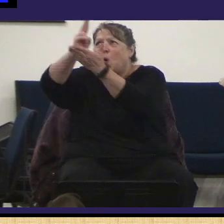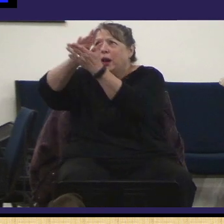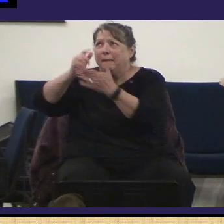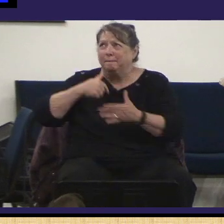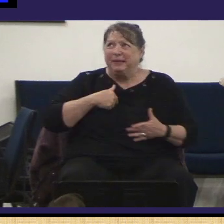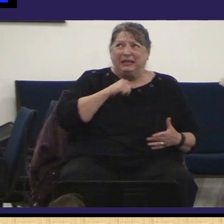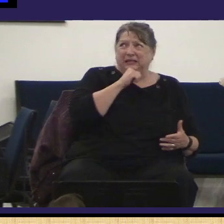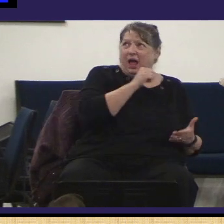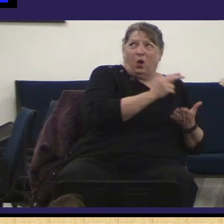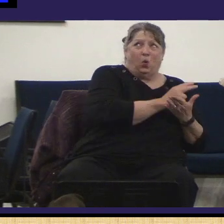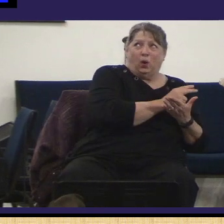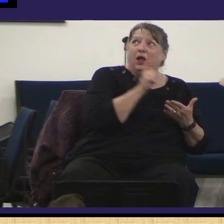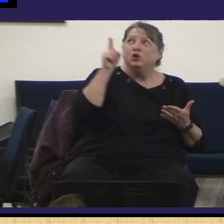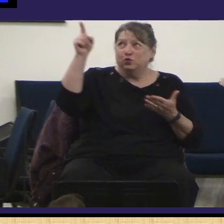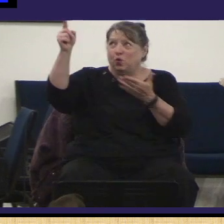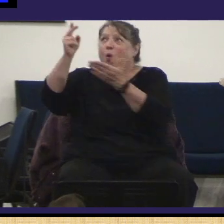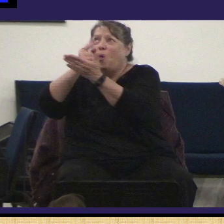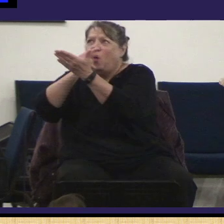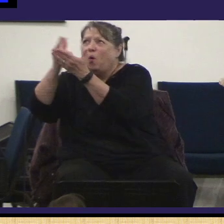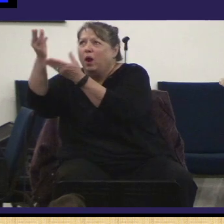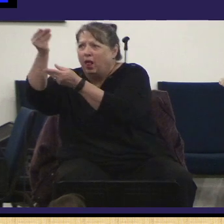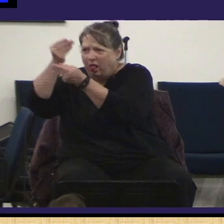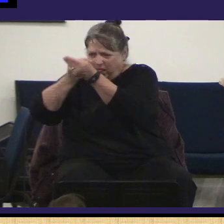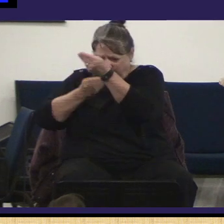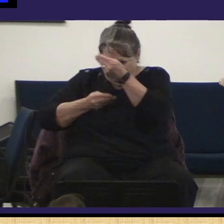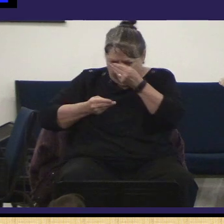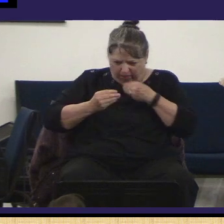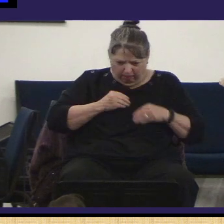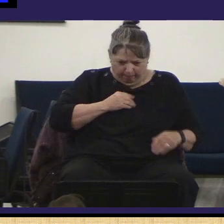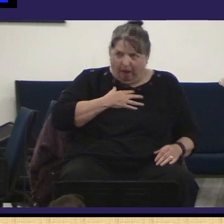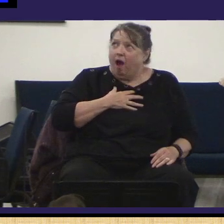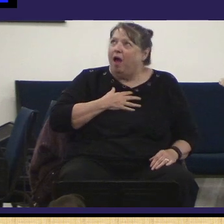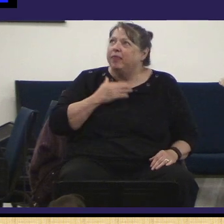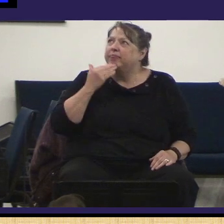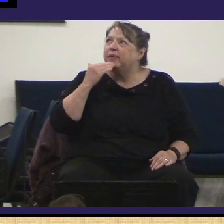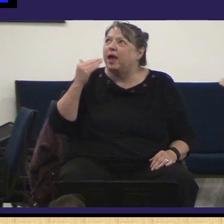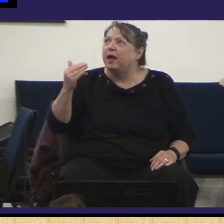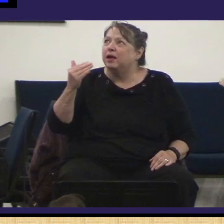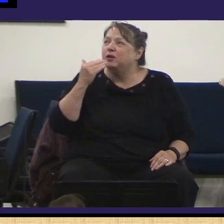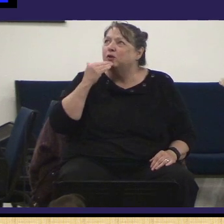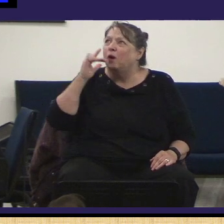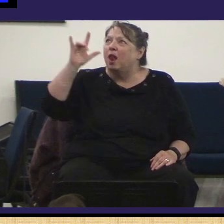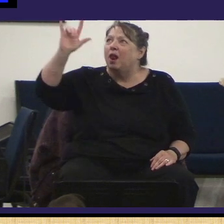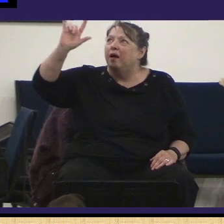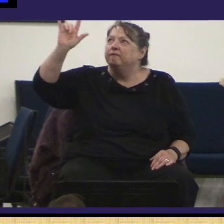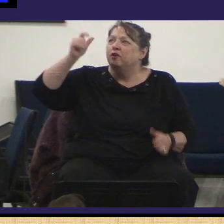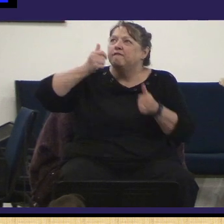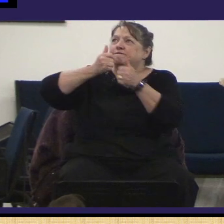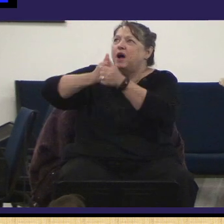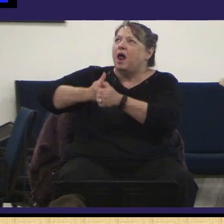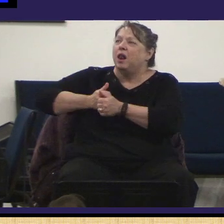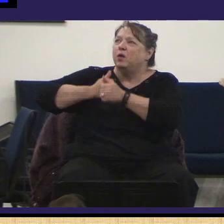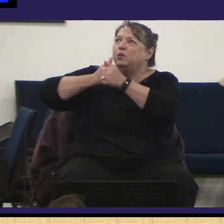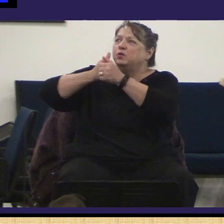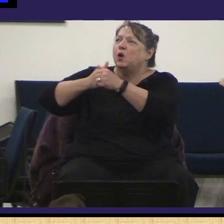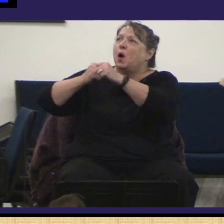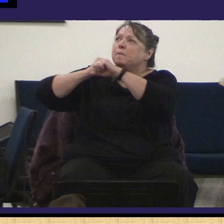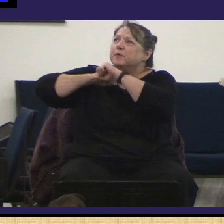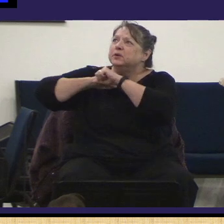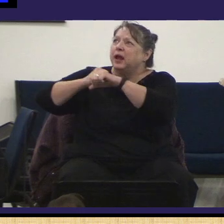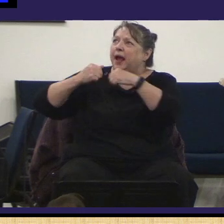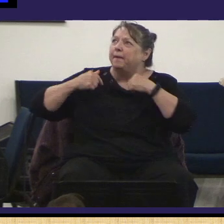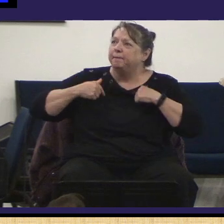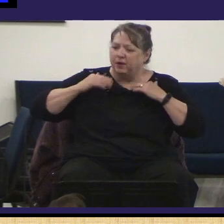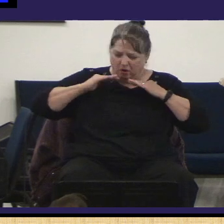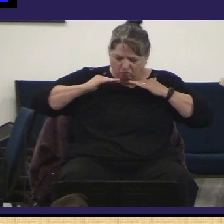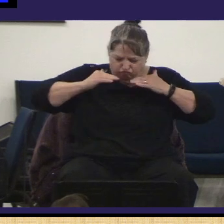have to confess and repent and get right before God so that He can continue His activities in us and through us against these